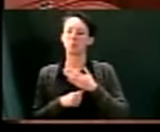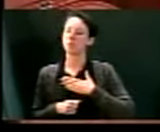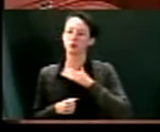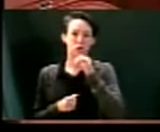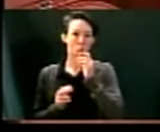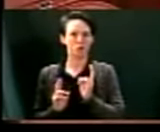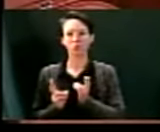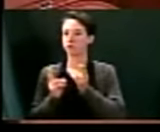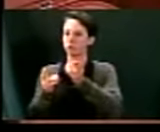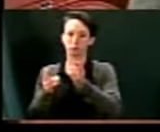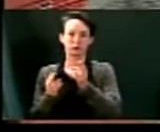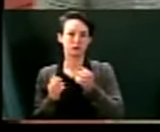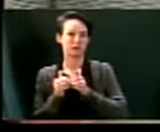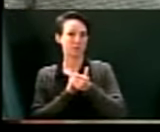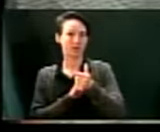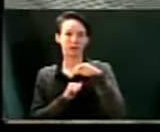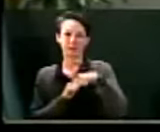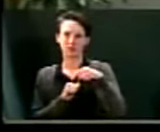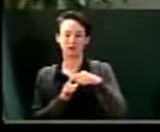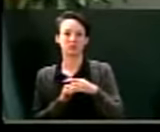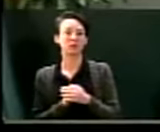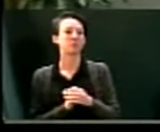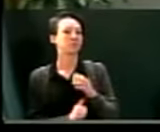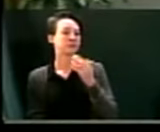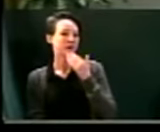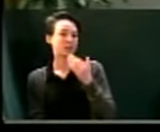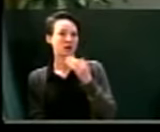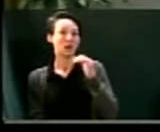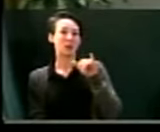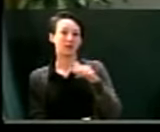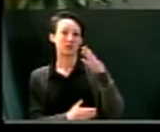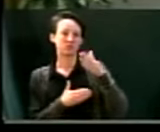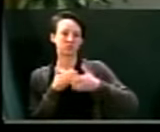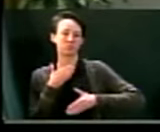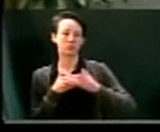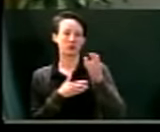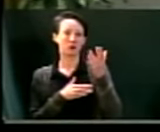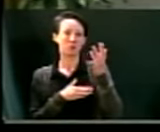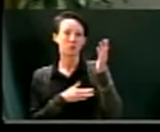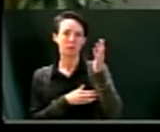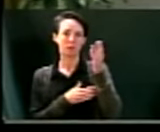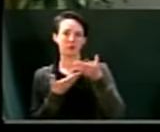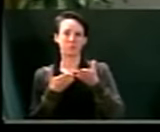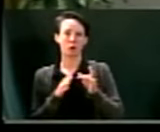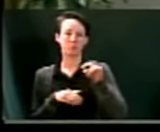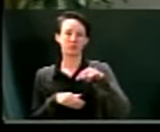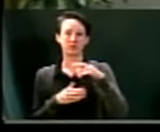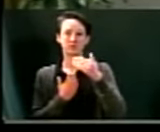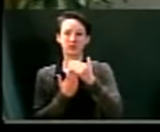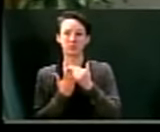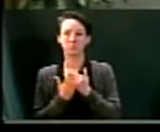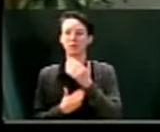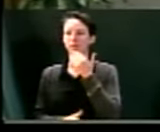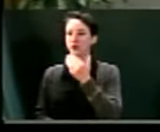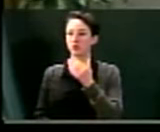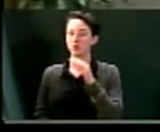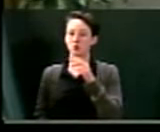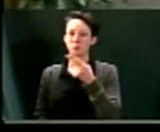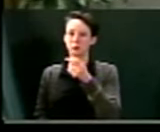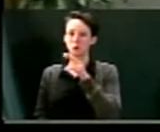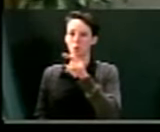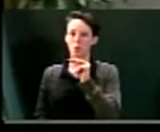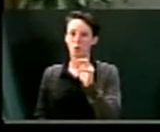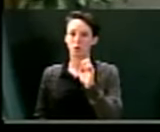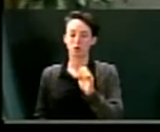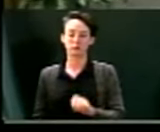you. Thank you. Madam Chair, that concludes public forum on this item. Thank you. Ms. Horn? I think Ms. Owen was first.